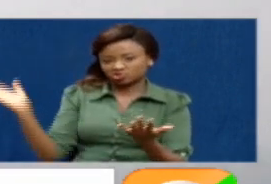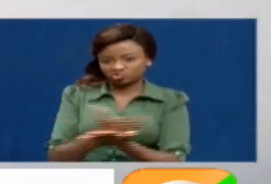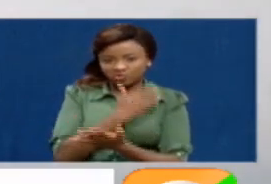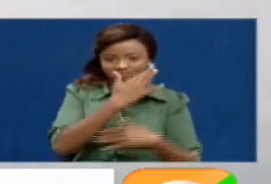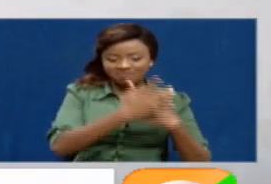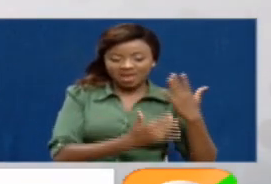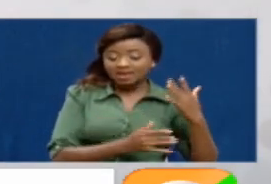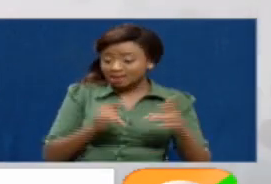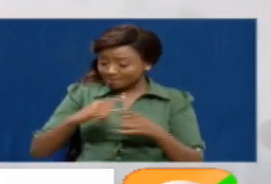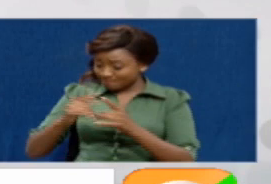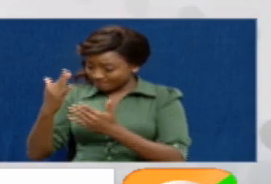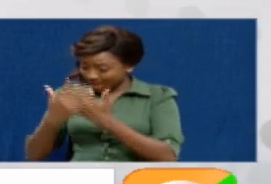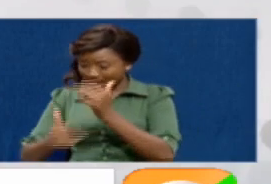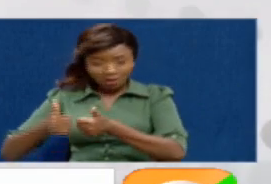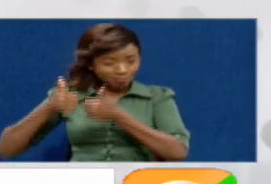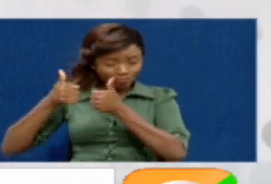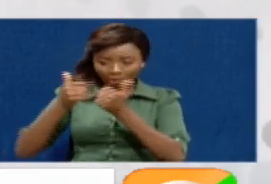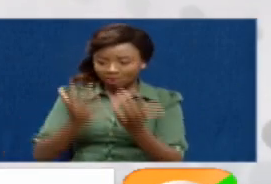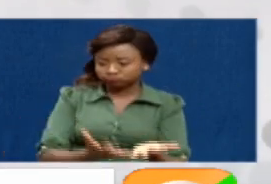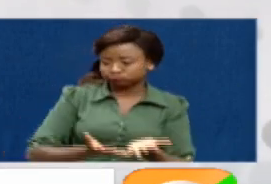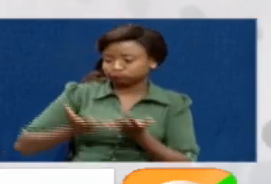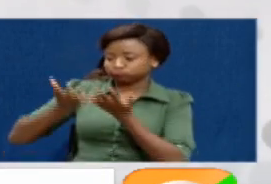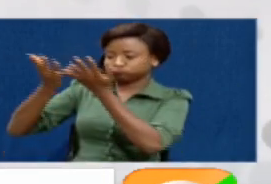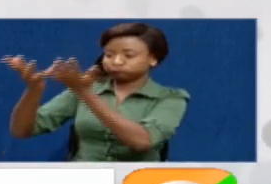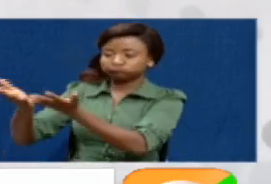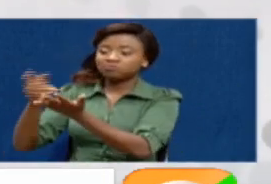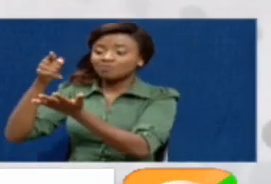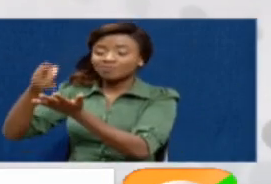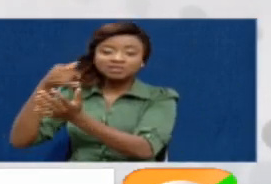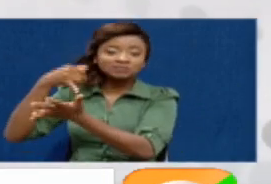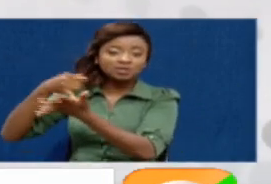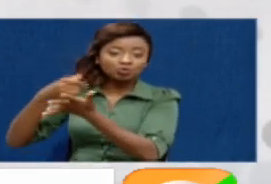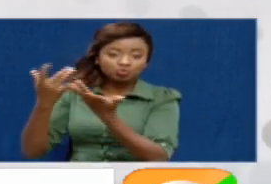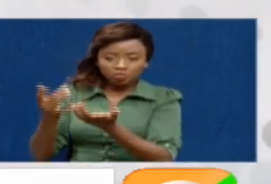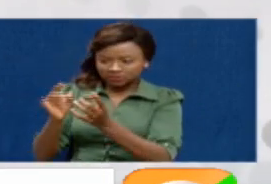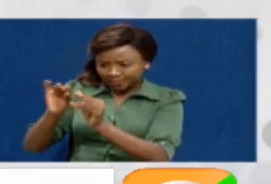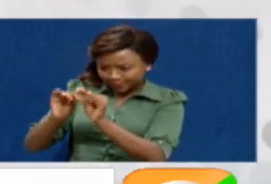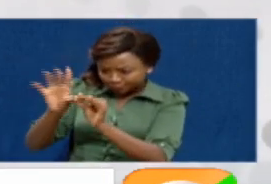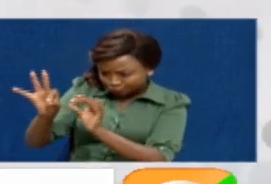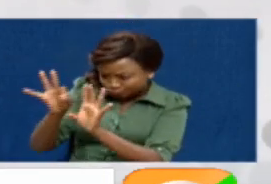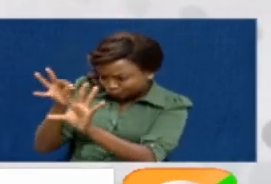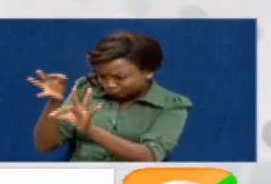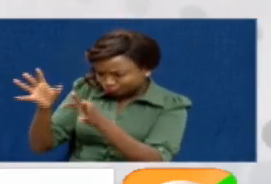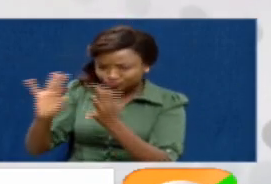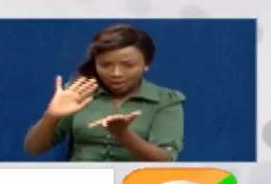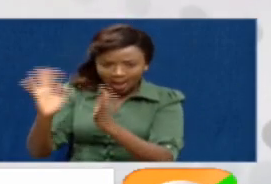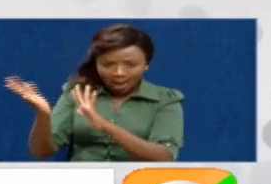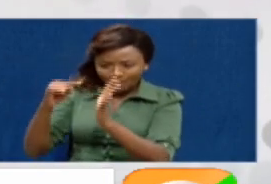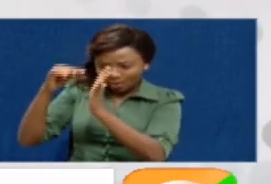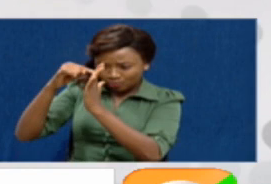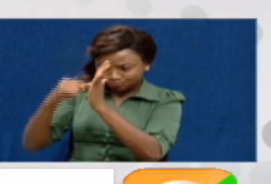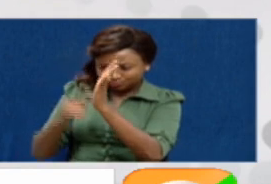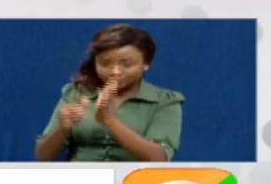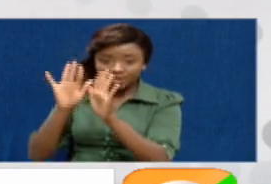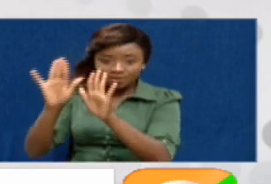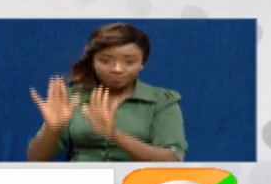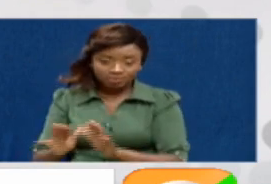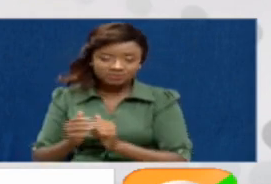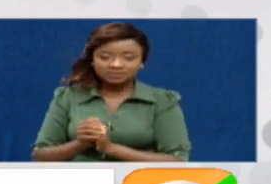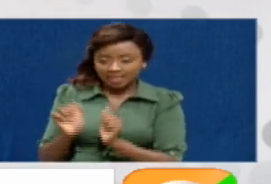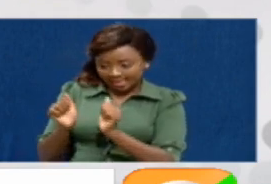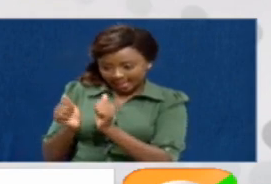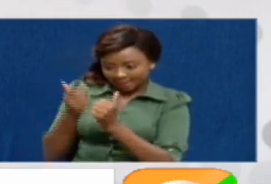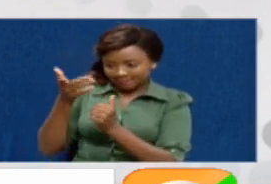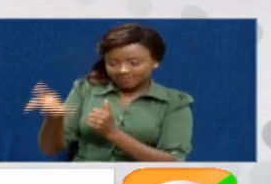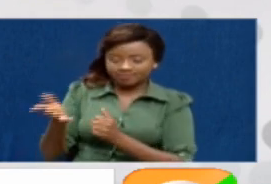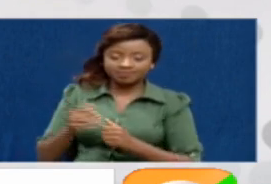discarded. Conducive blood is moved to the fourth stage that comprises component preparation. Harvesting of blood platelets also happens